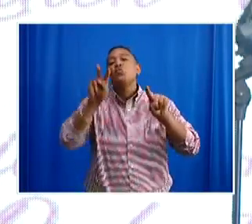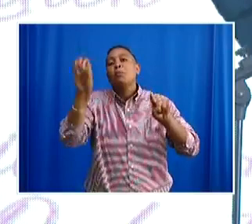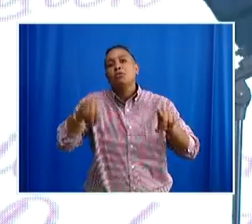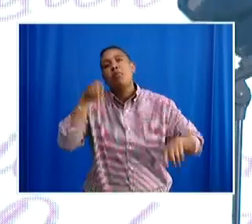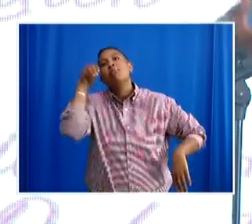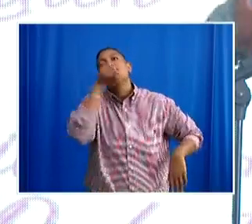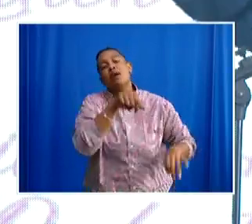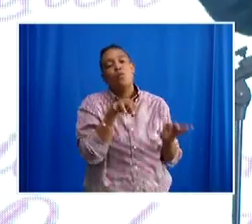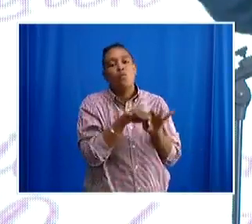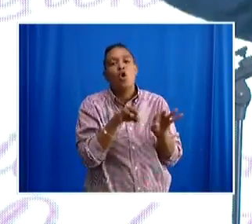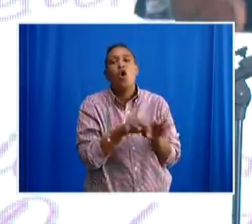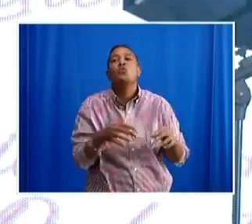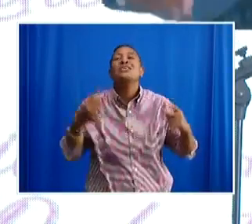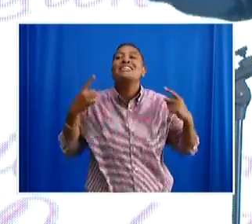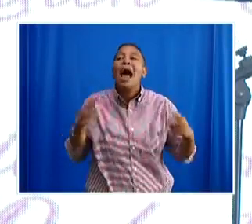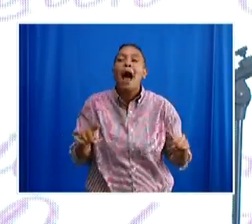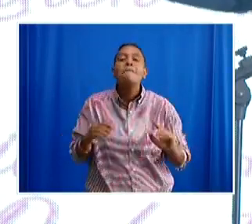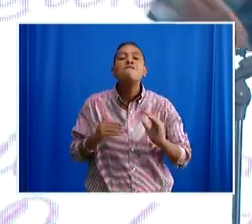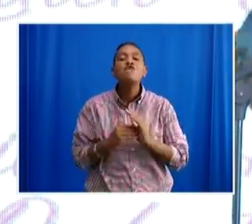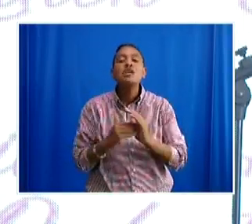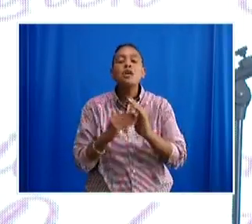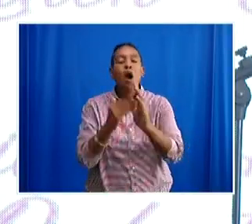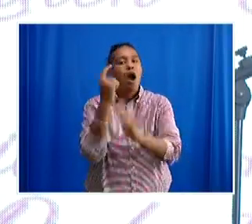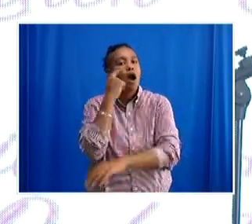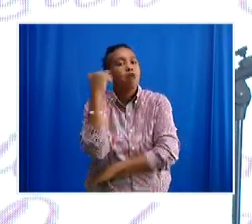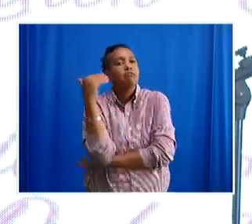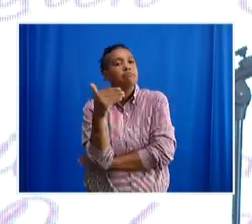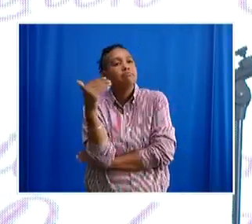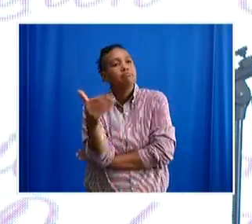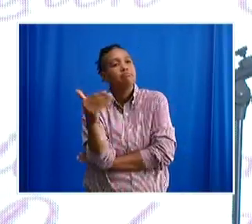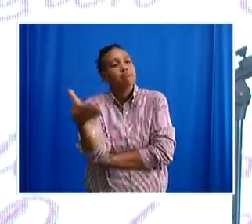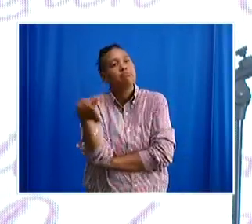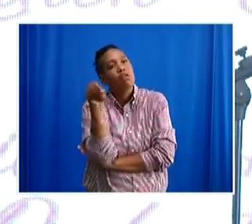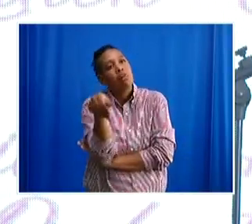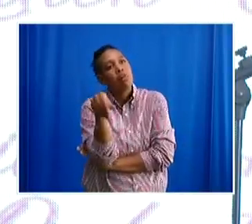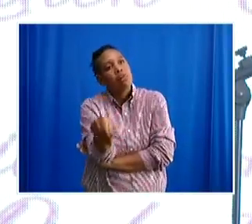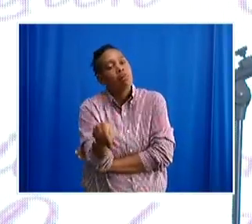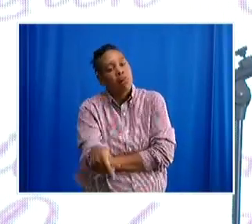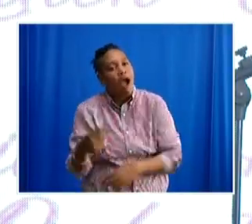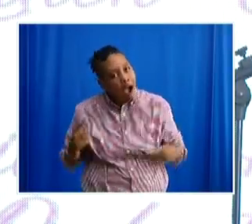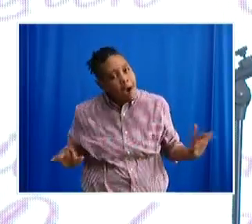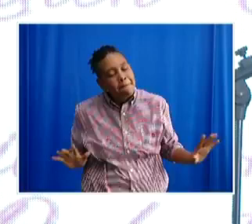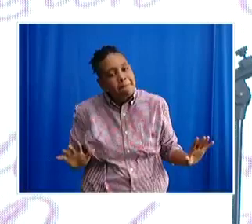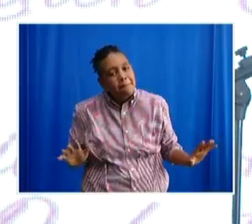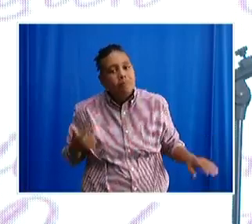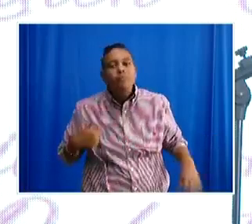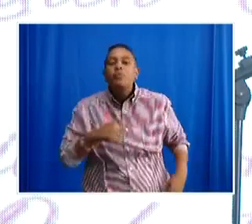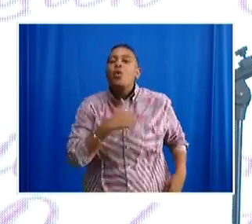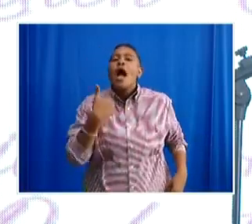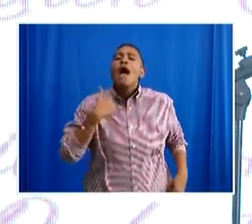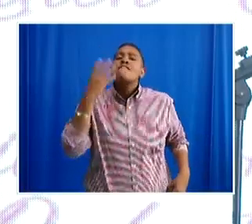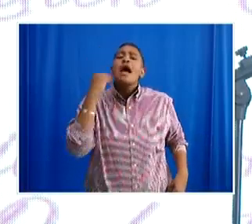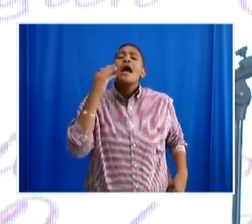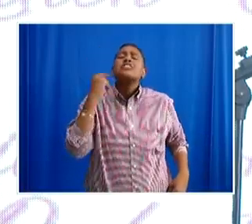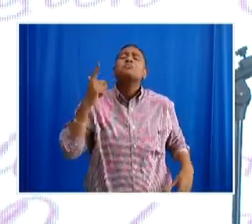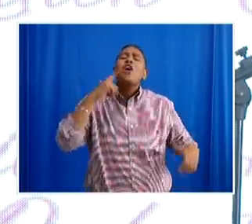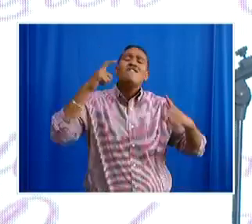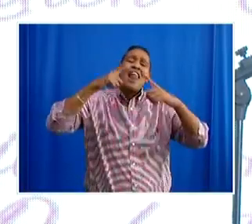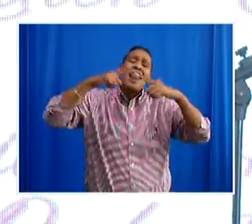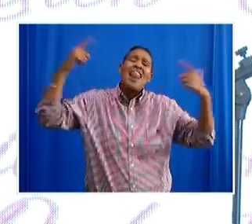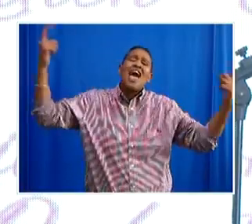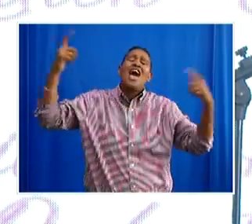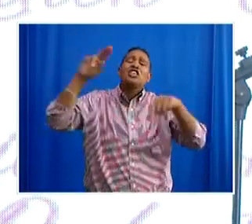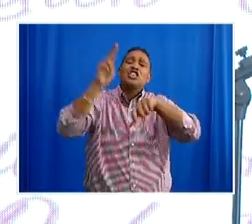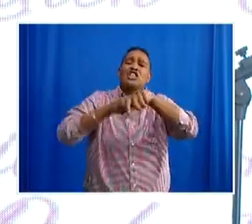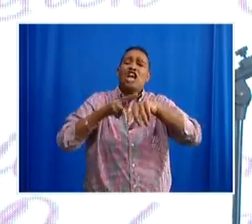GDP, which happens on a frequent and regular basis. And then we have the experience of the large natural